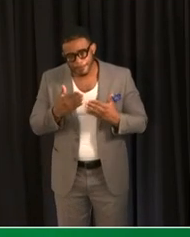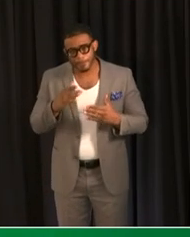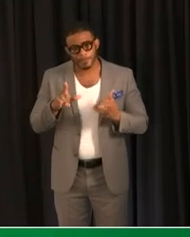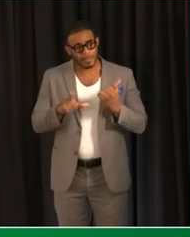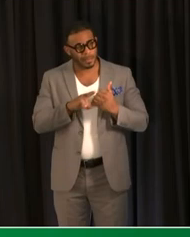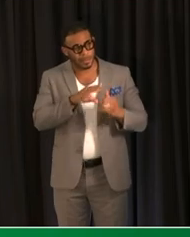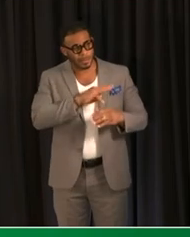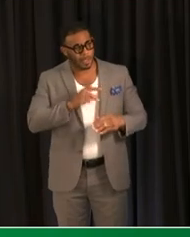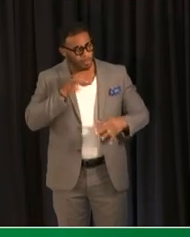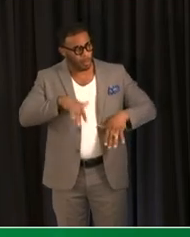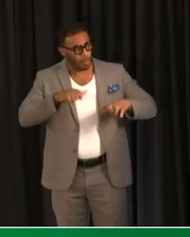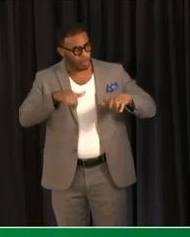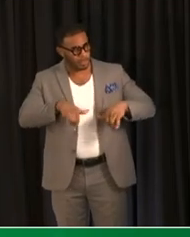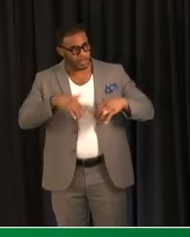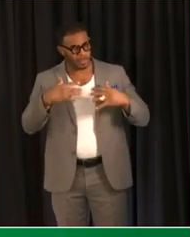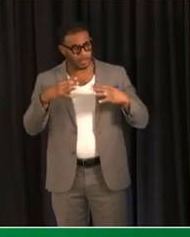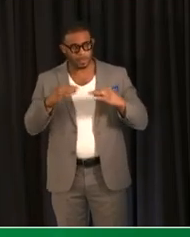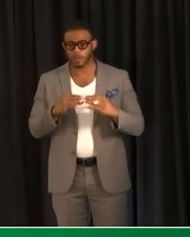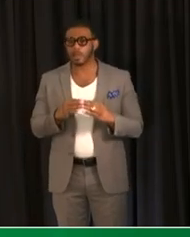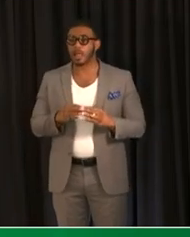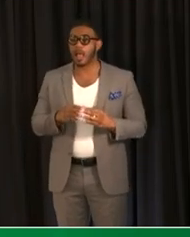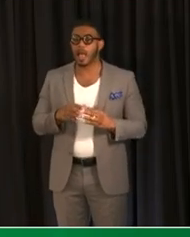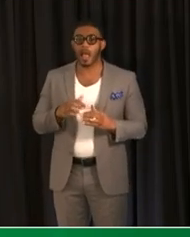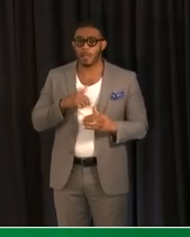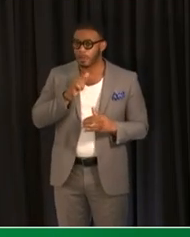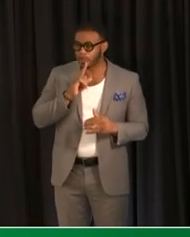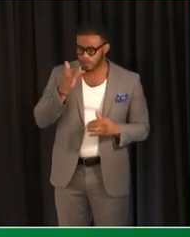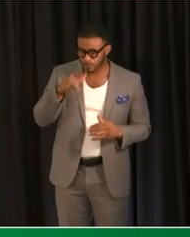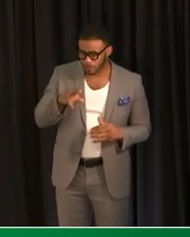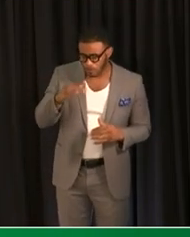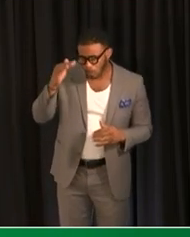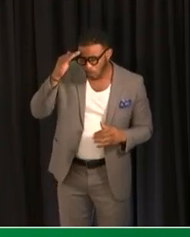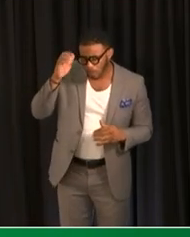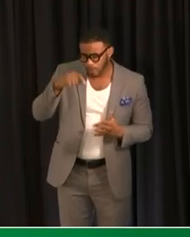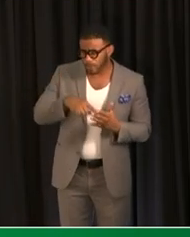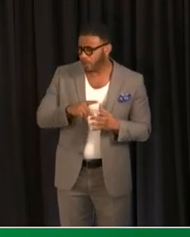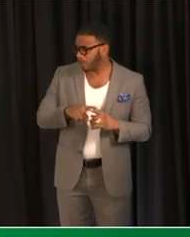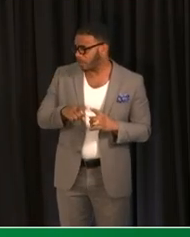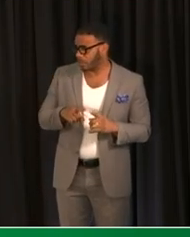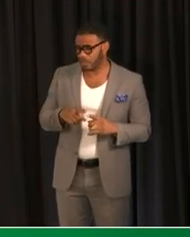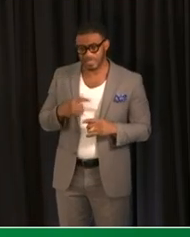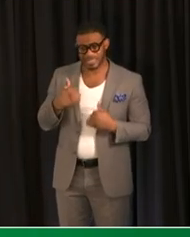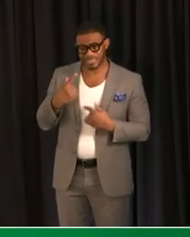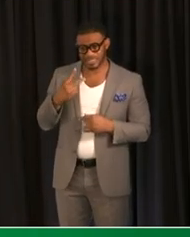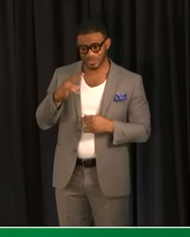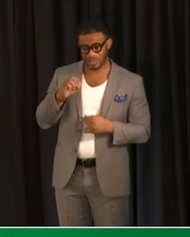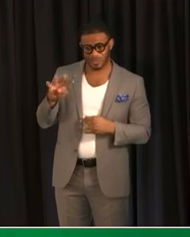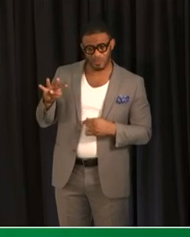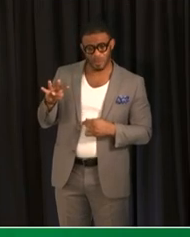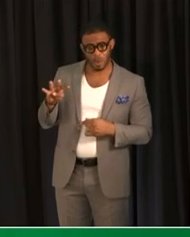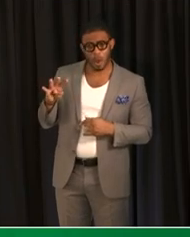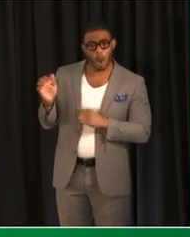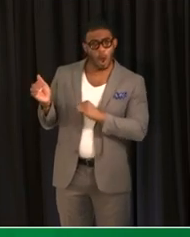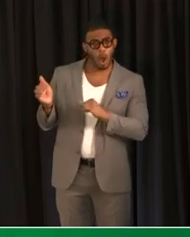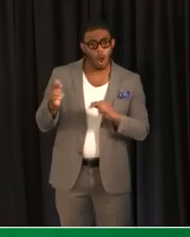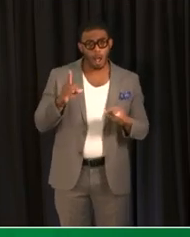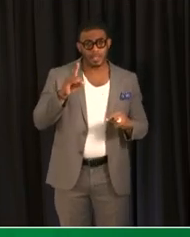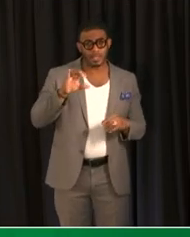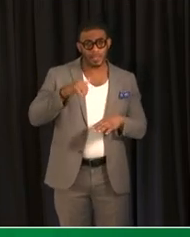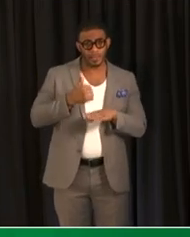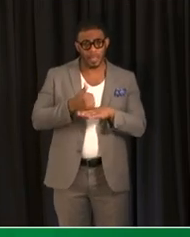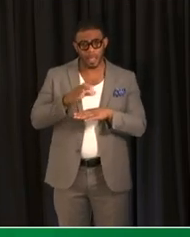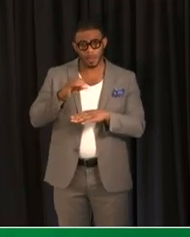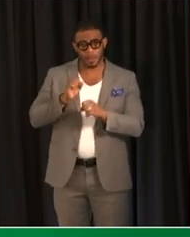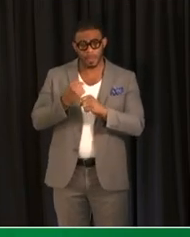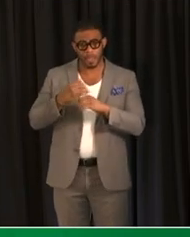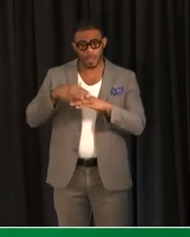thank you, Deputy Mayor, for hosting this forum. So I'm not sure if you all are aware of this, but since 2004, all